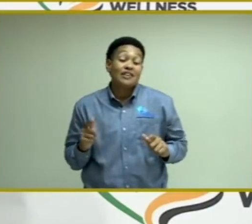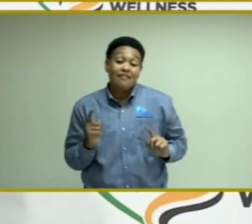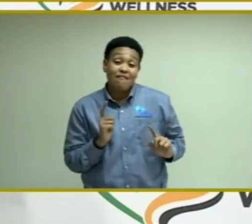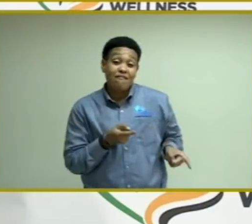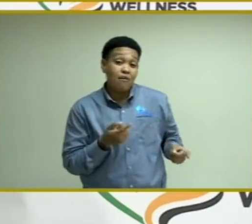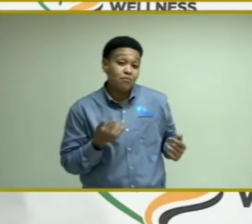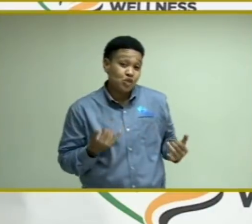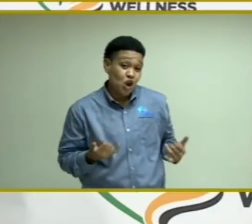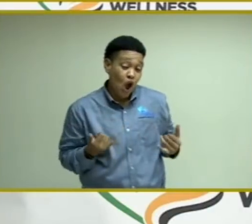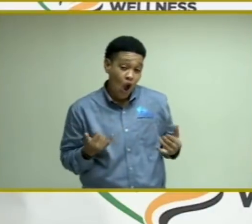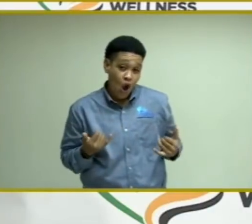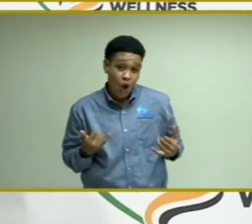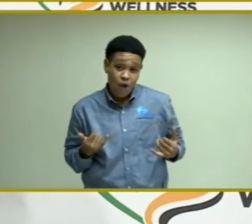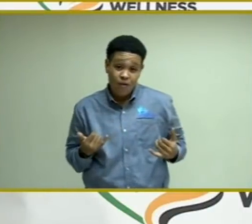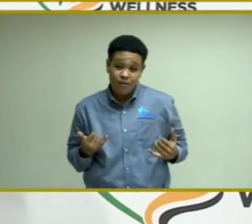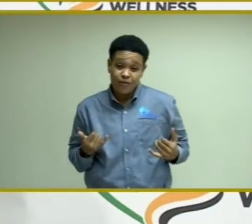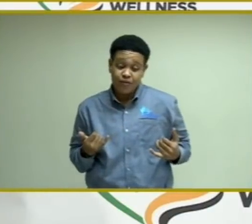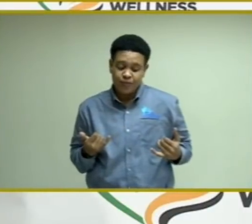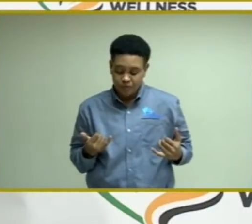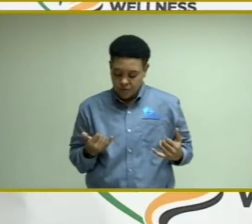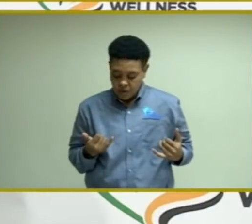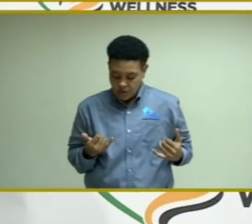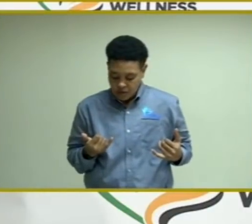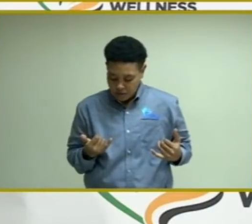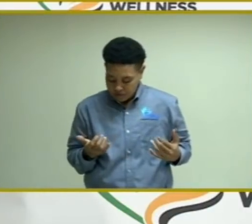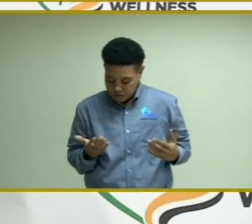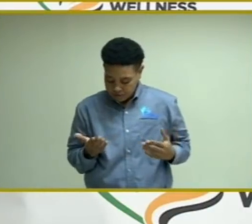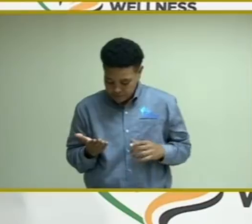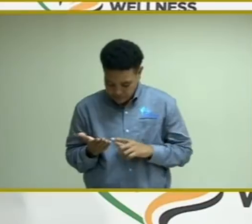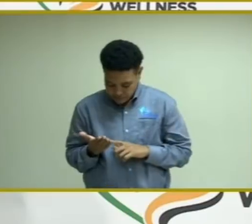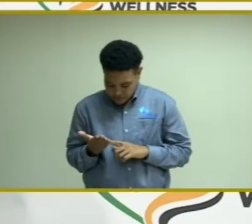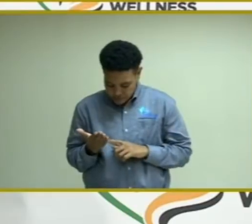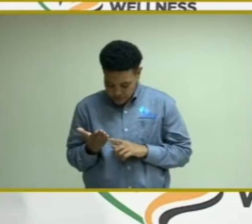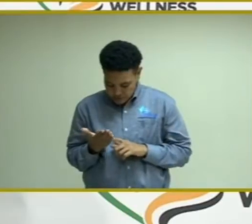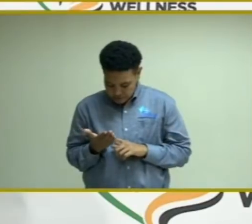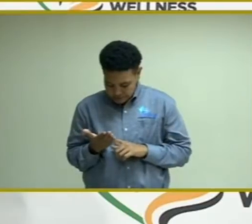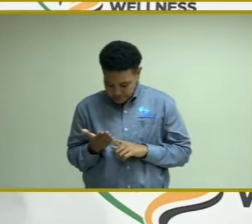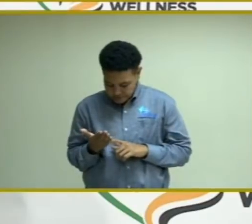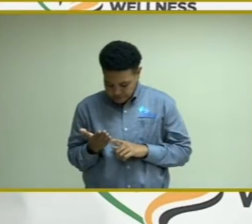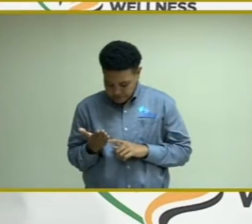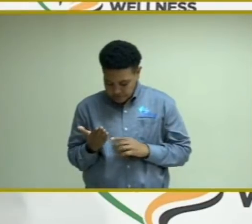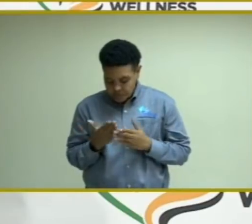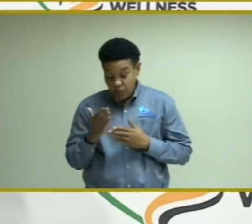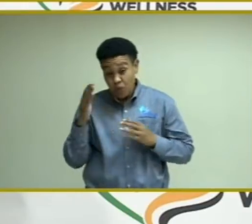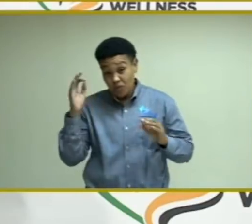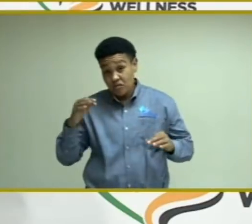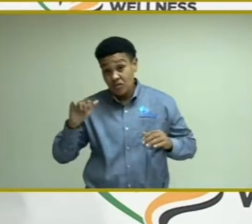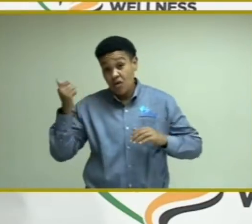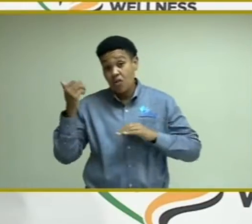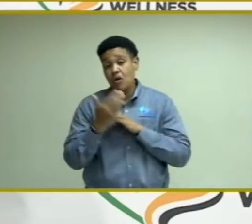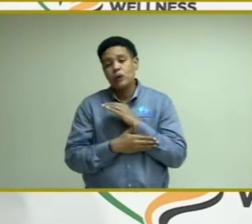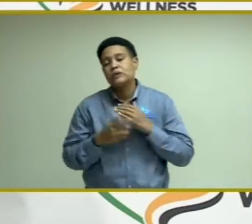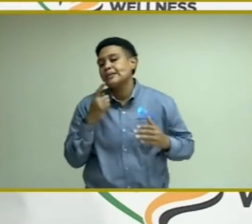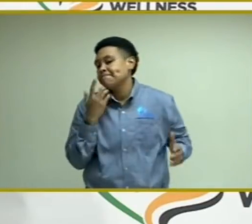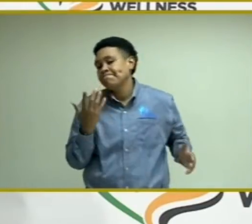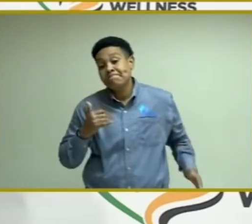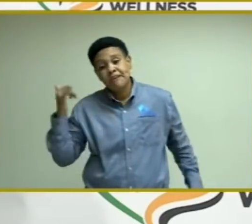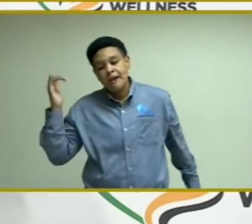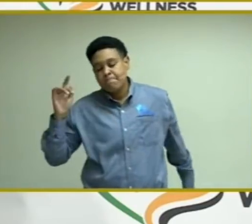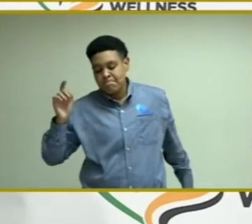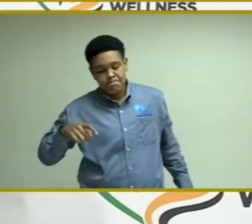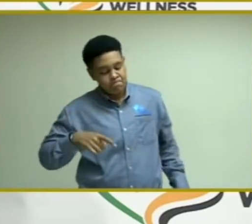us by virtue of decisions taken in our neighbors and friends, the United States of